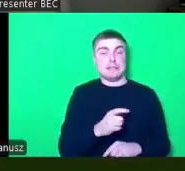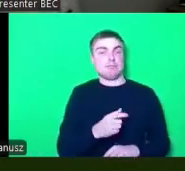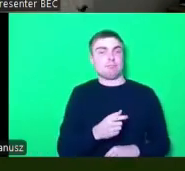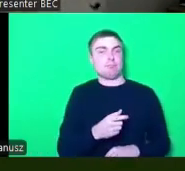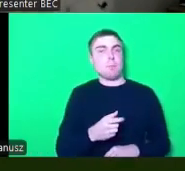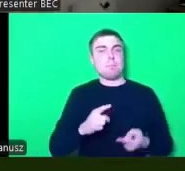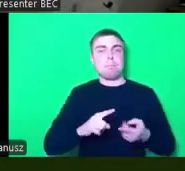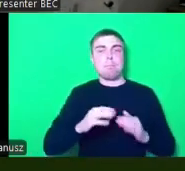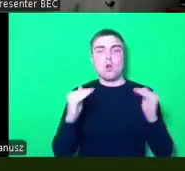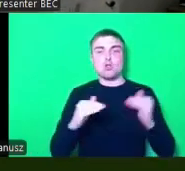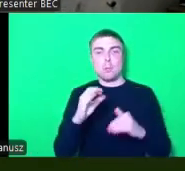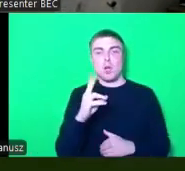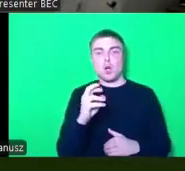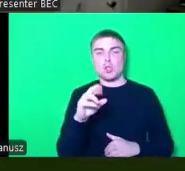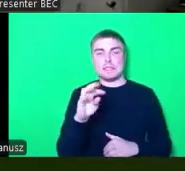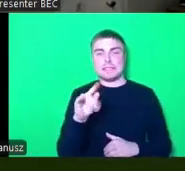we knew